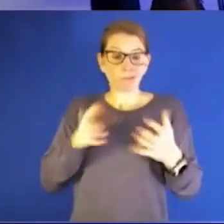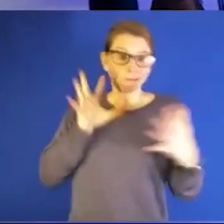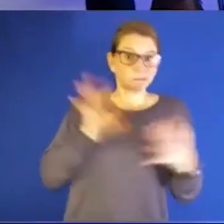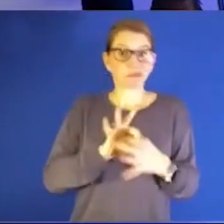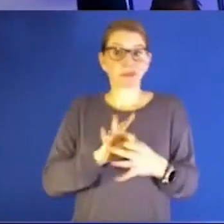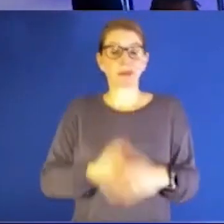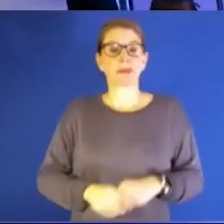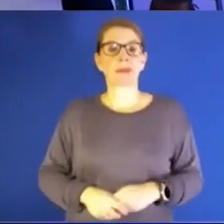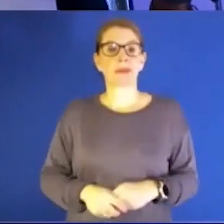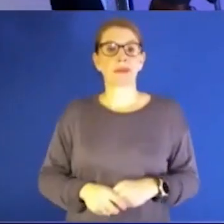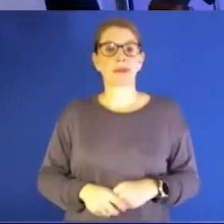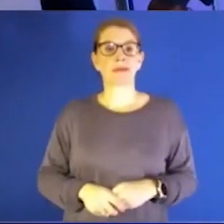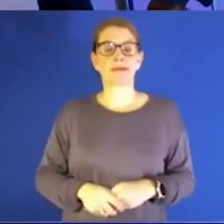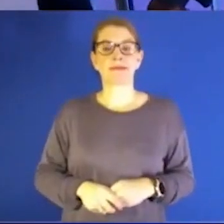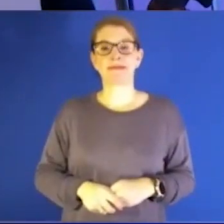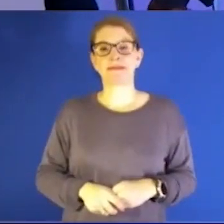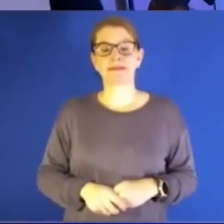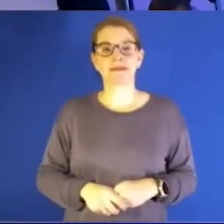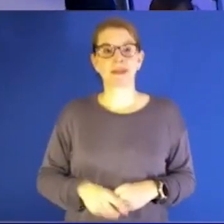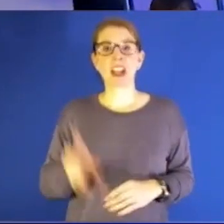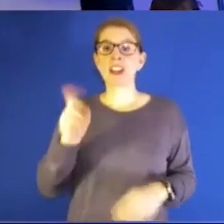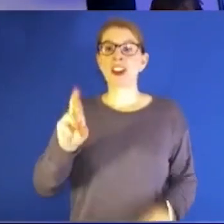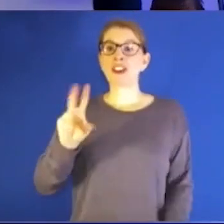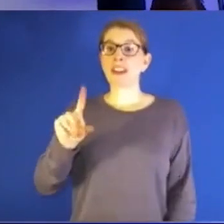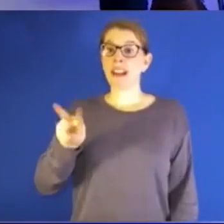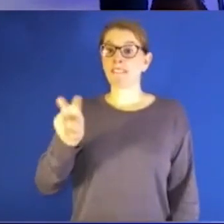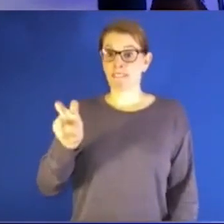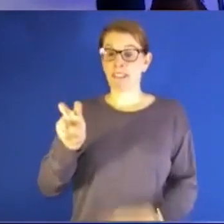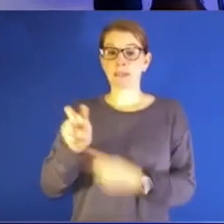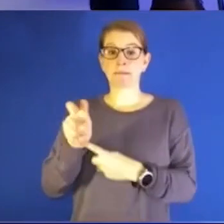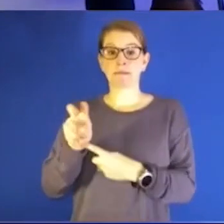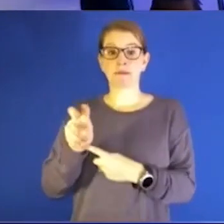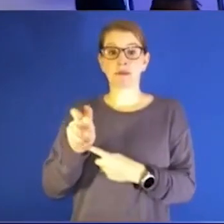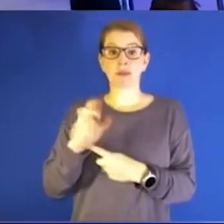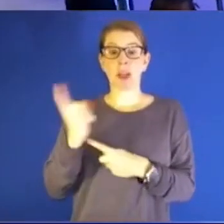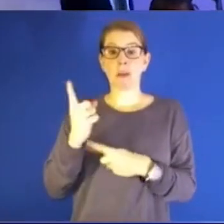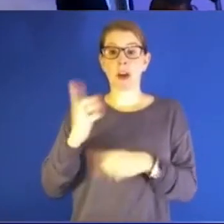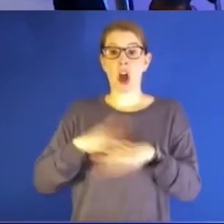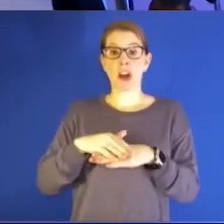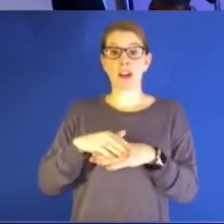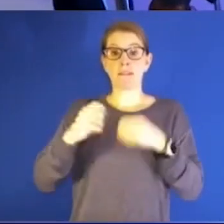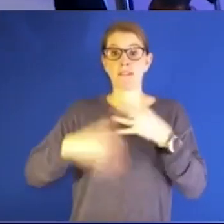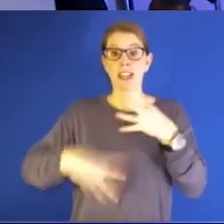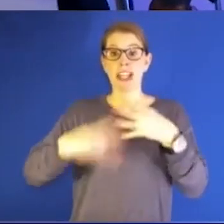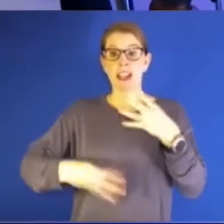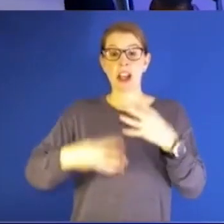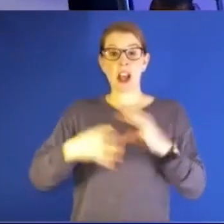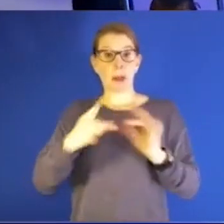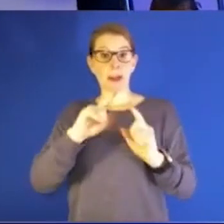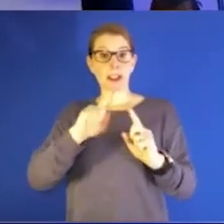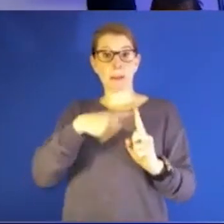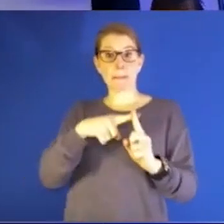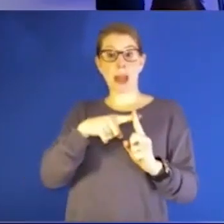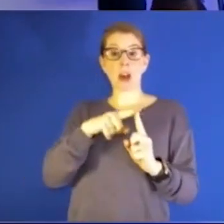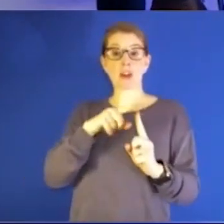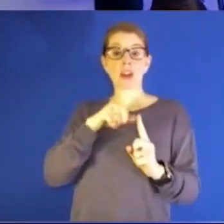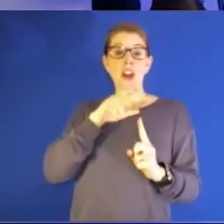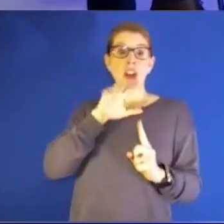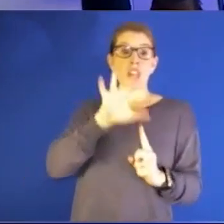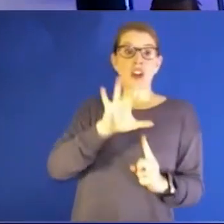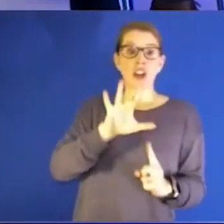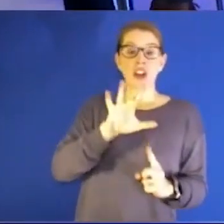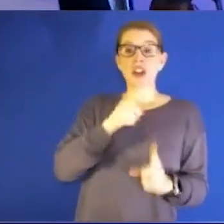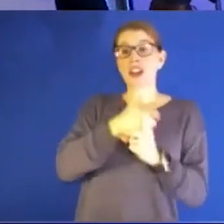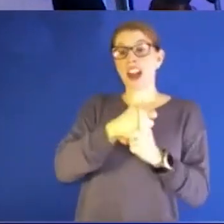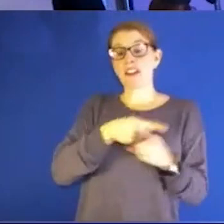painful. So, Dr. Love. Yes. We already had somebody on our feed ask, do you get comments about that? You're a heart doctor. Your name is Dr. Love.